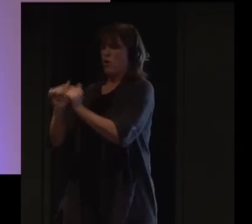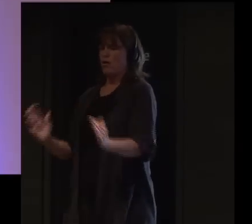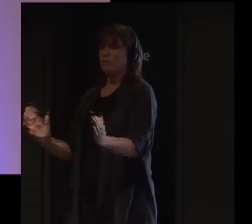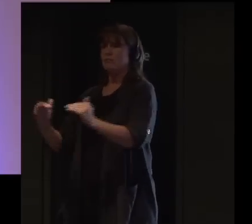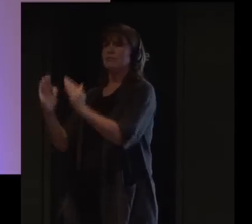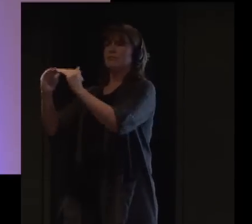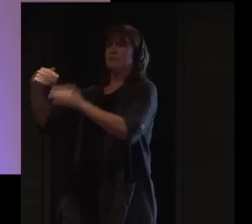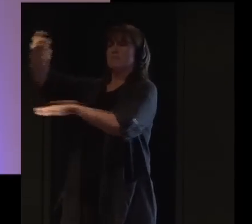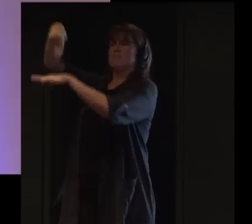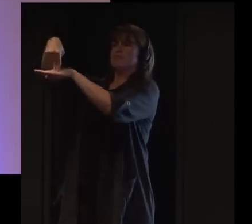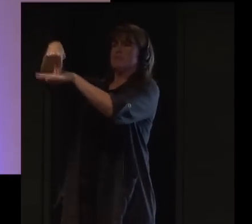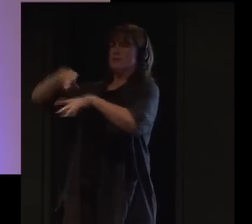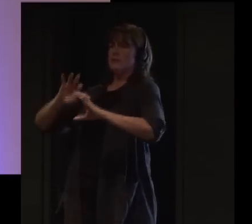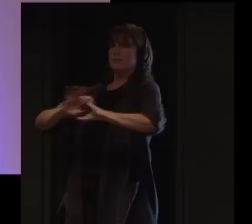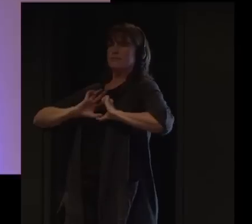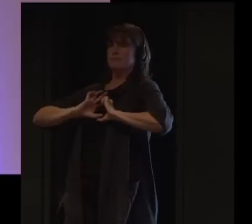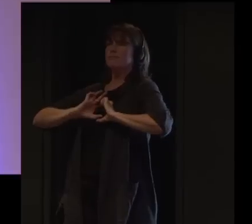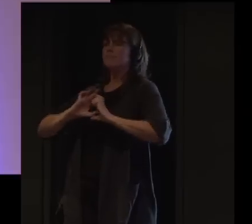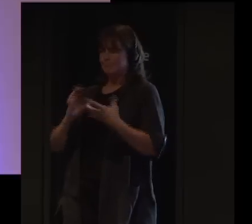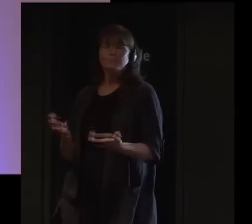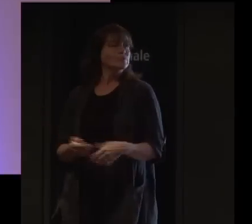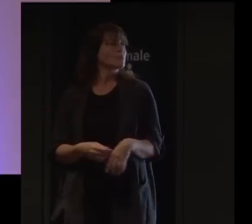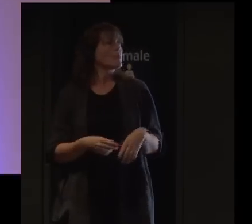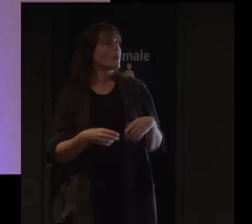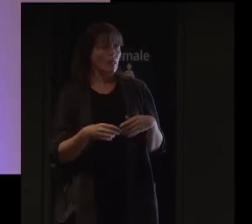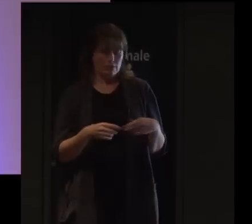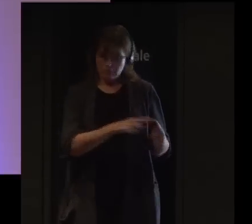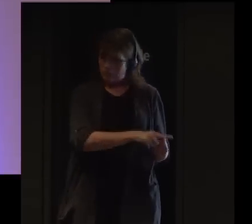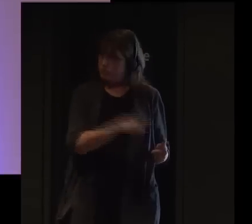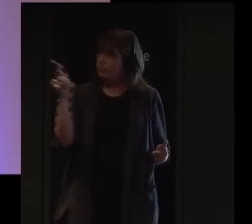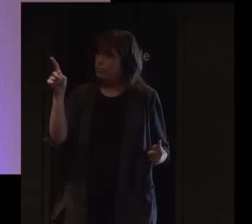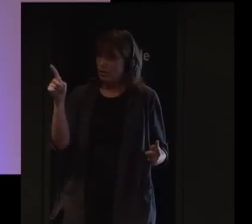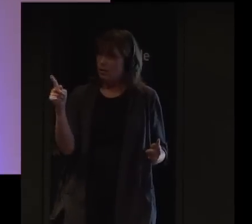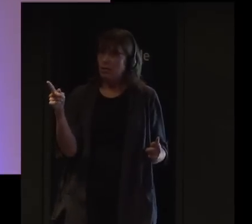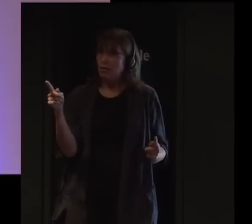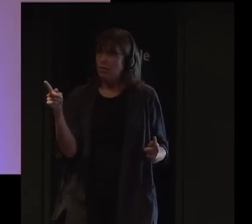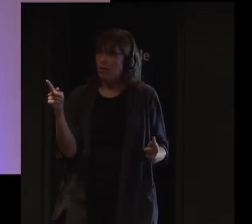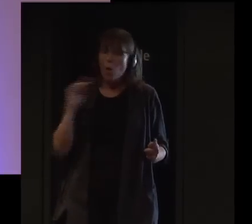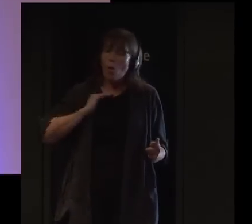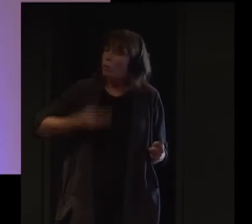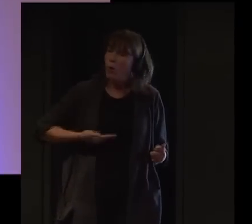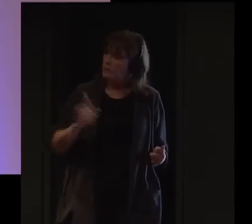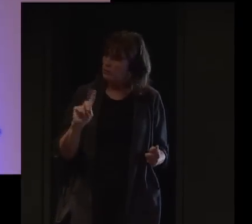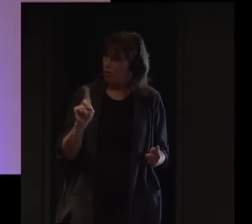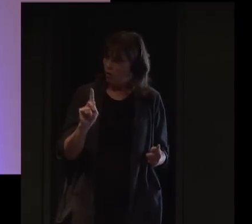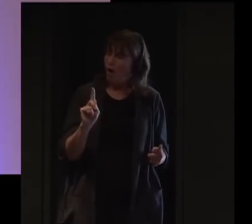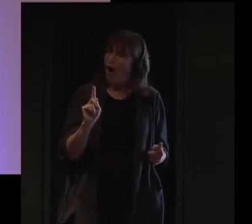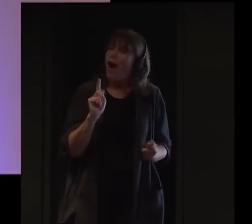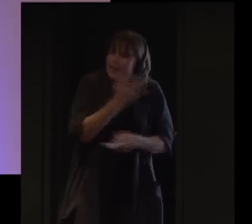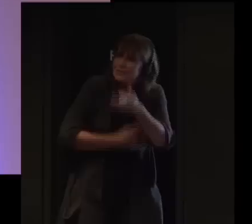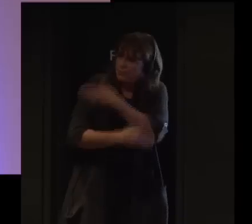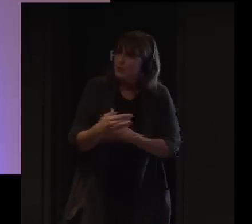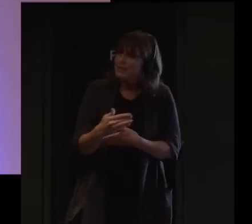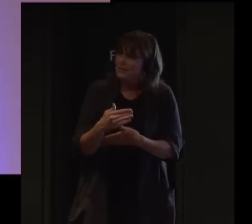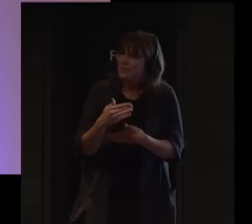in sport. Actually, we spoke about disability, full stop, and not about women. And there was one woman, she